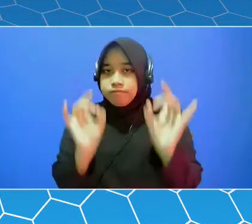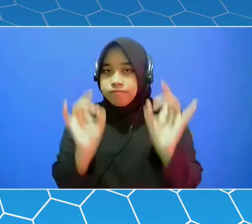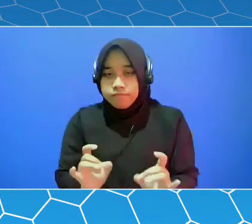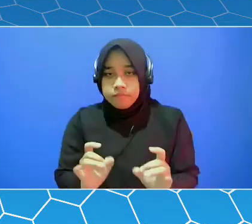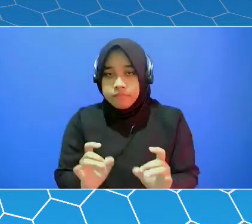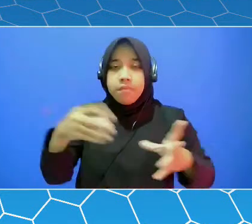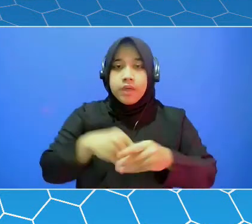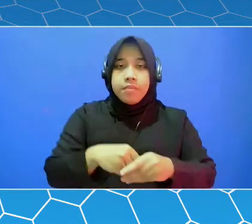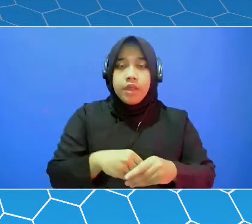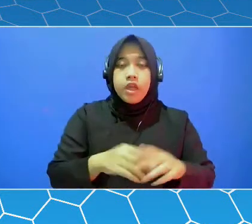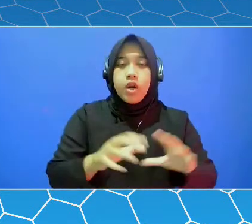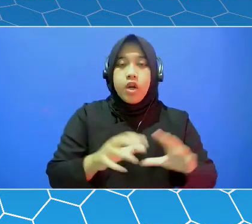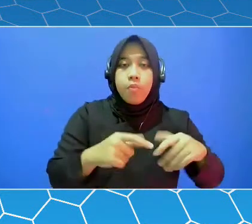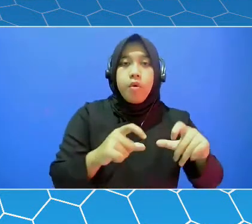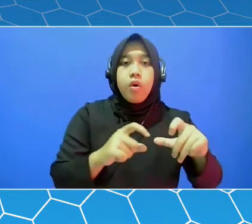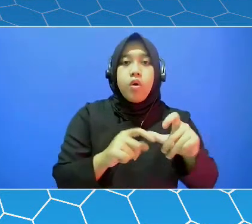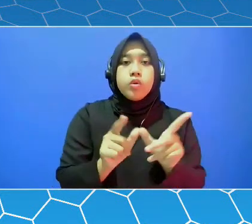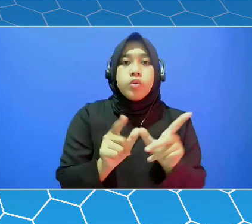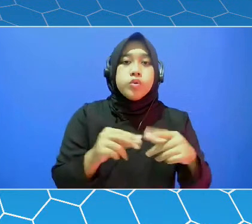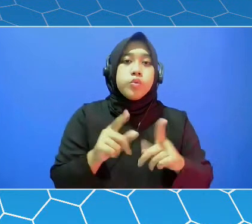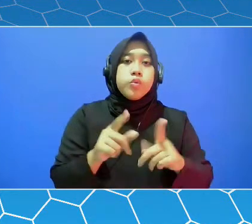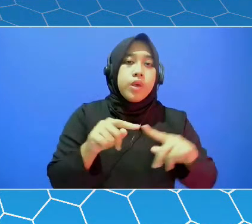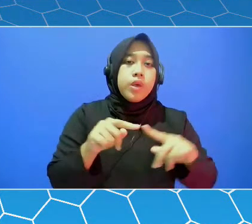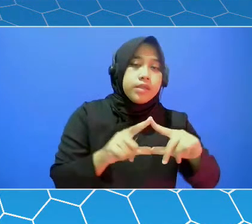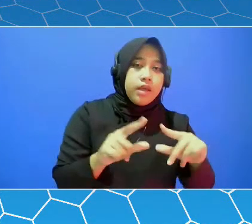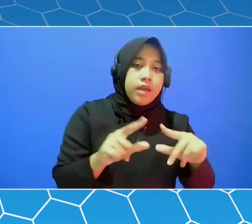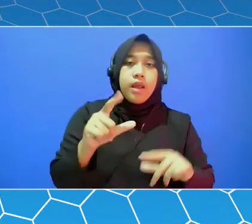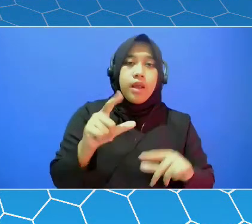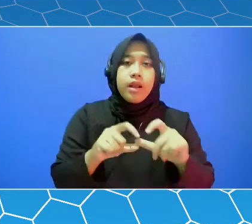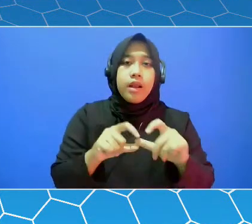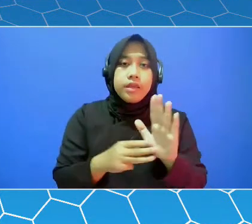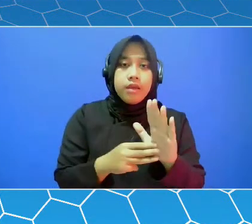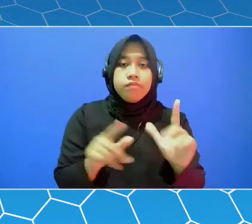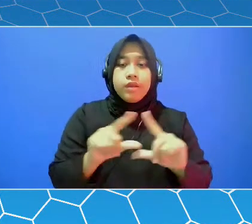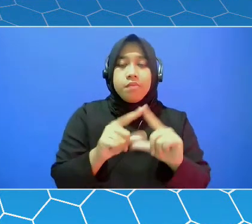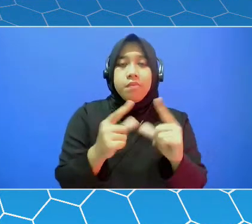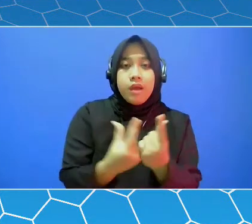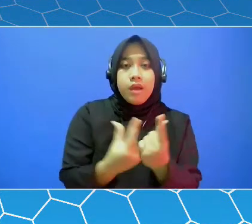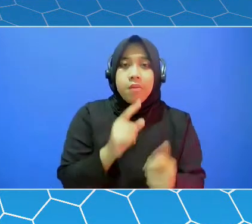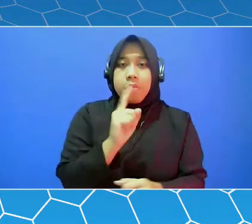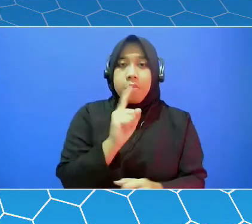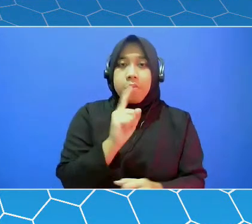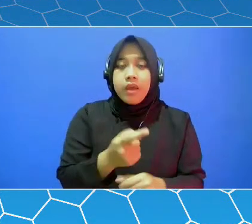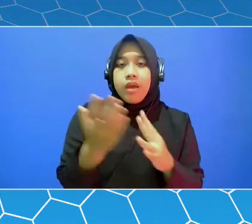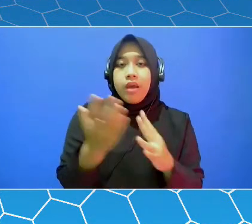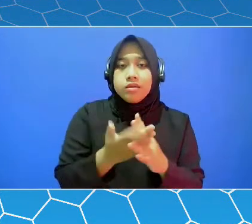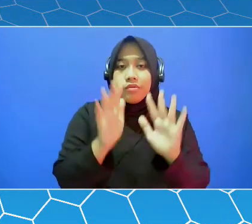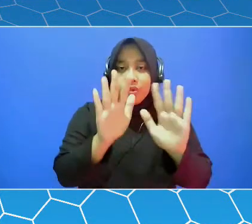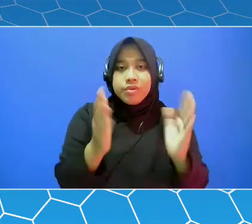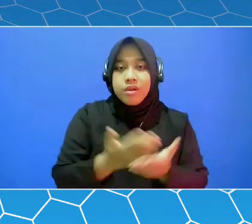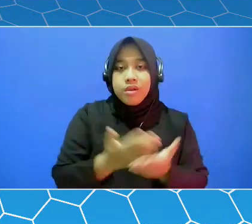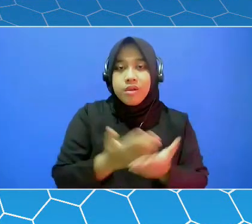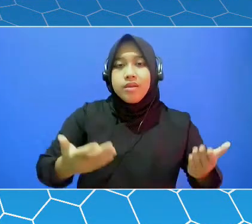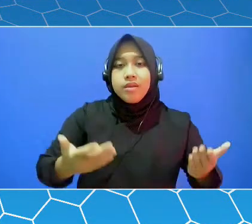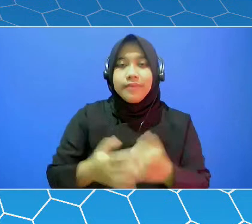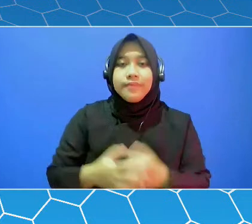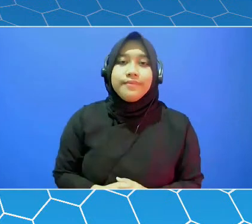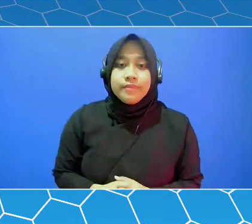and app-based approach. Slide, please. By 2016, there were already